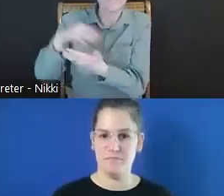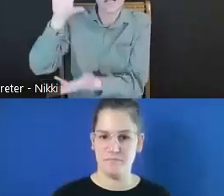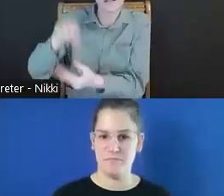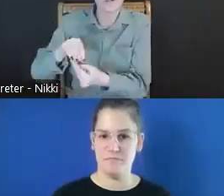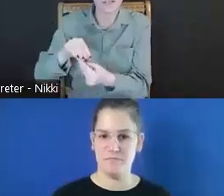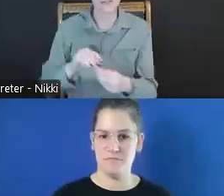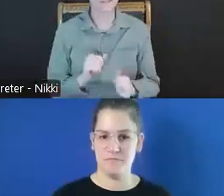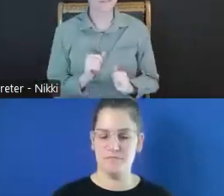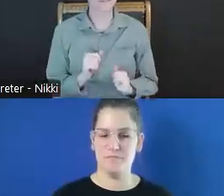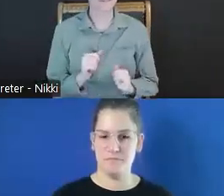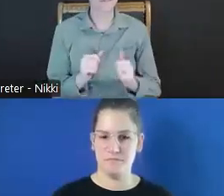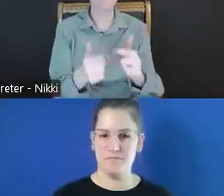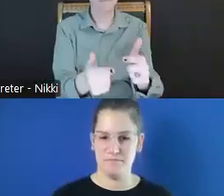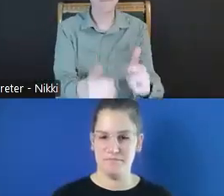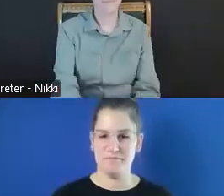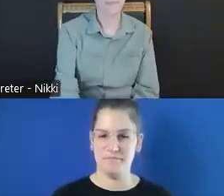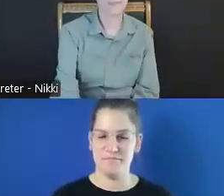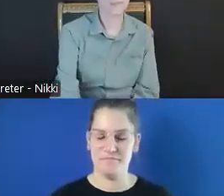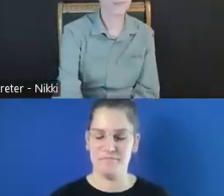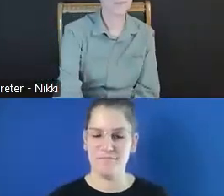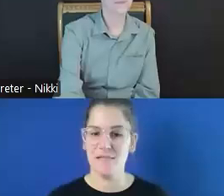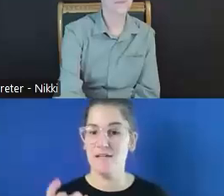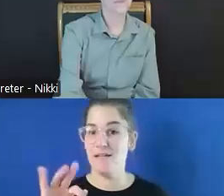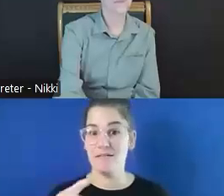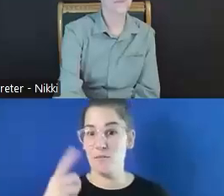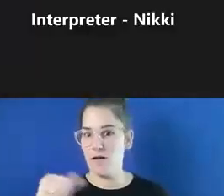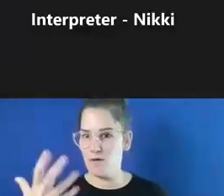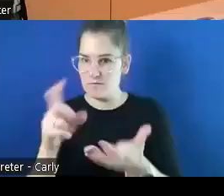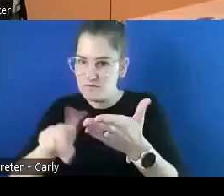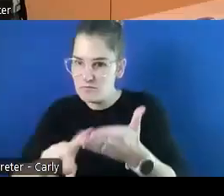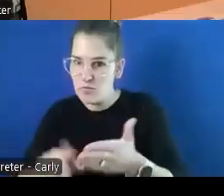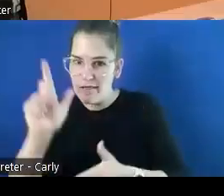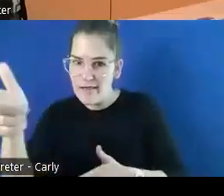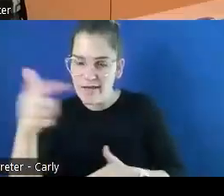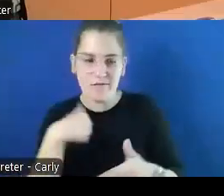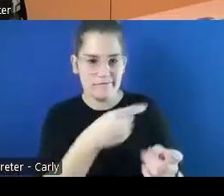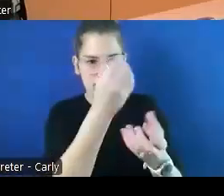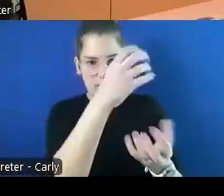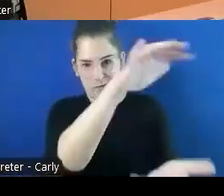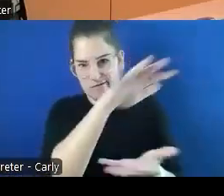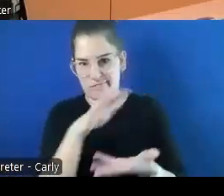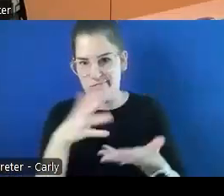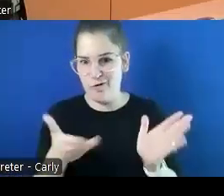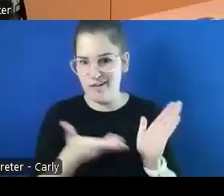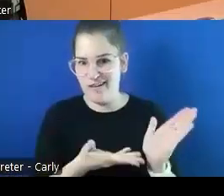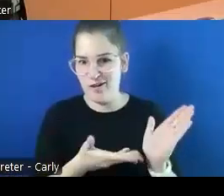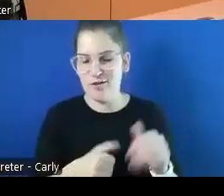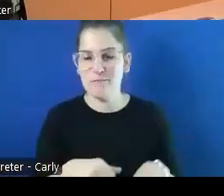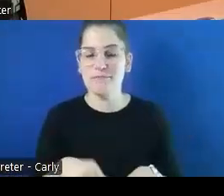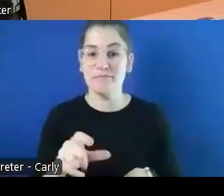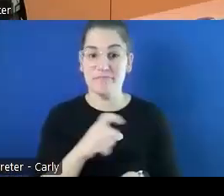anybody else wants to do research working with interpreters. Also, this